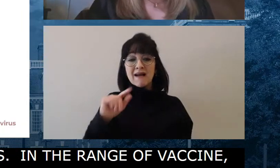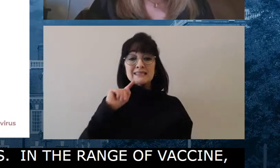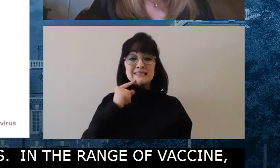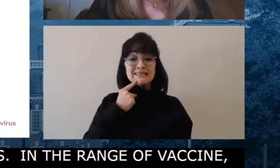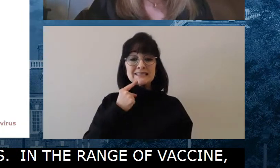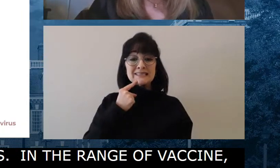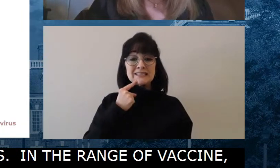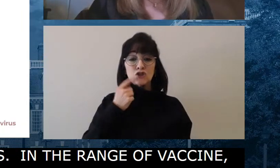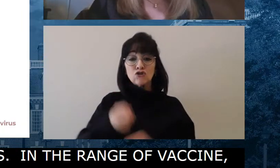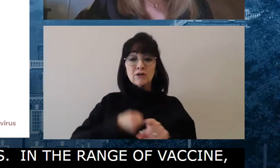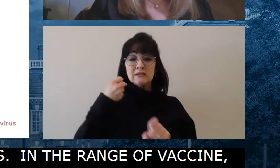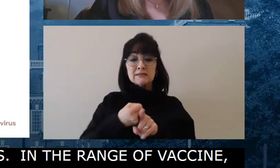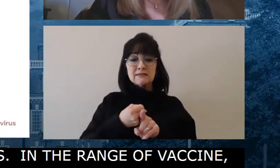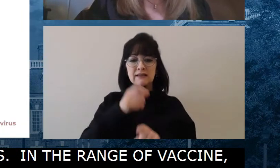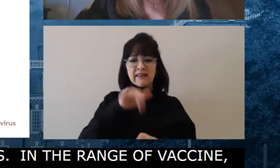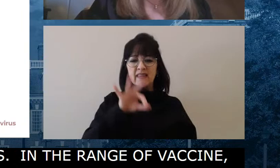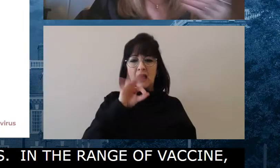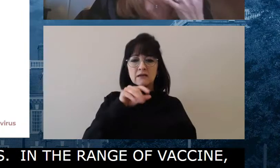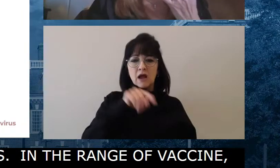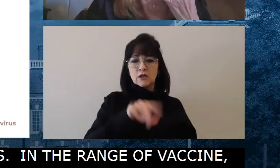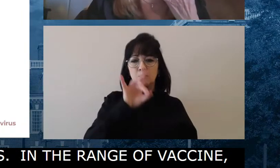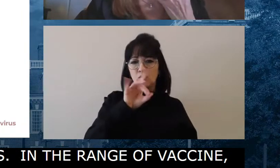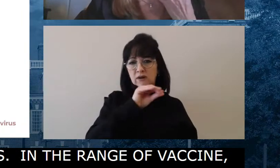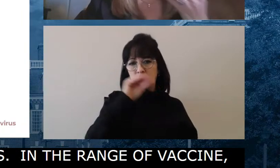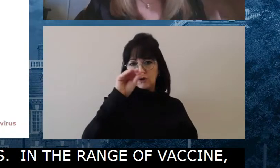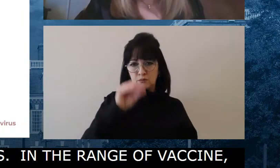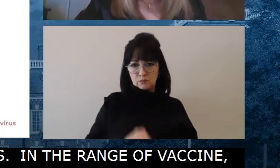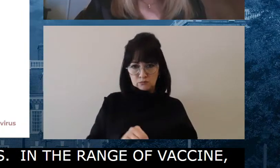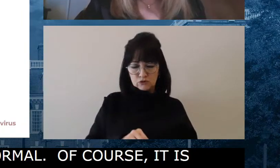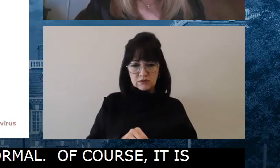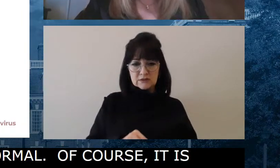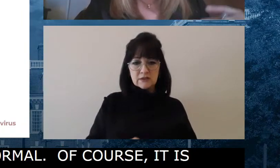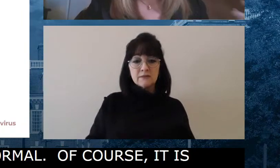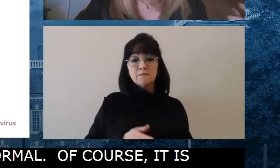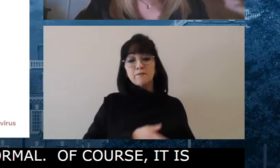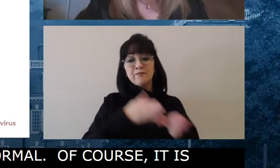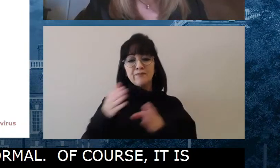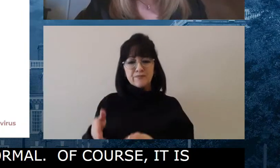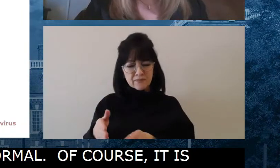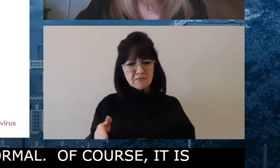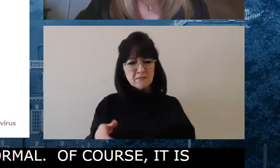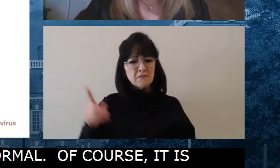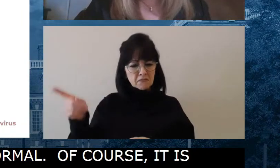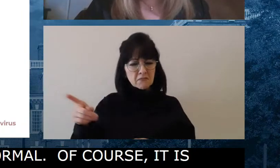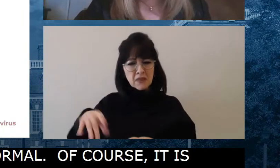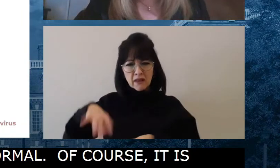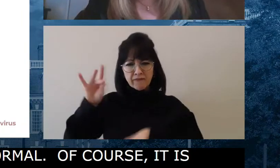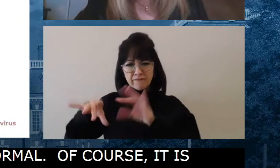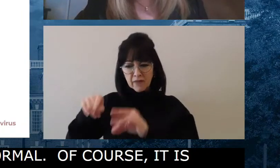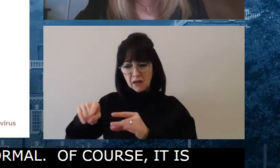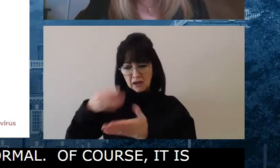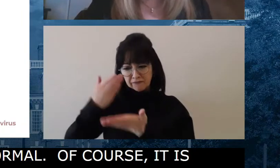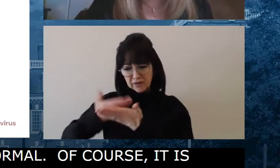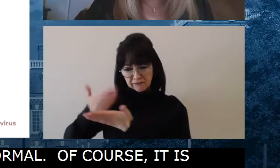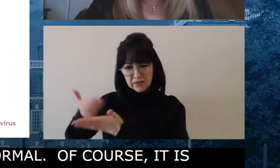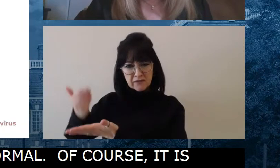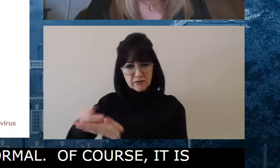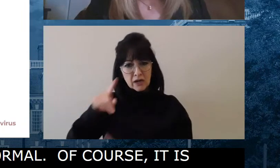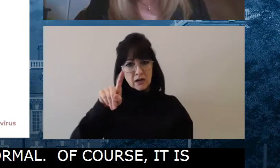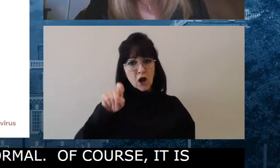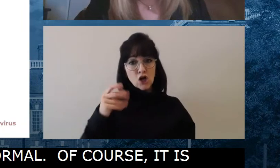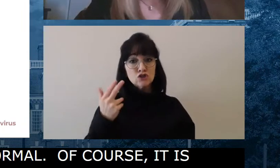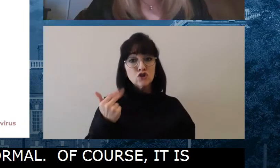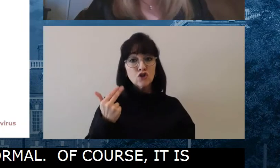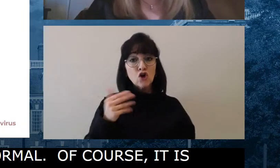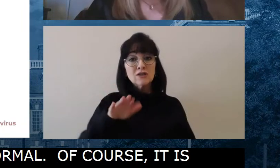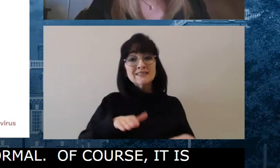There were 113 deaths that were investigated to see if they might have been related to the vaccine. And